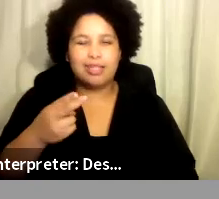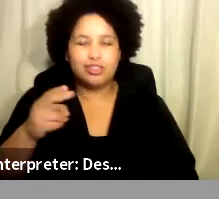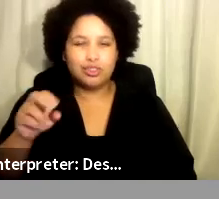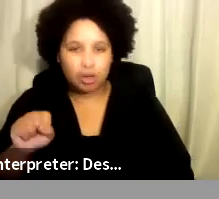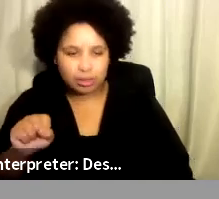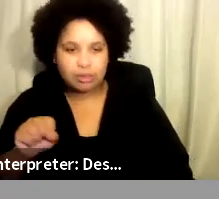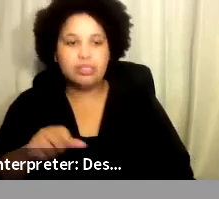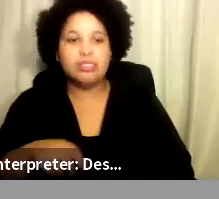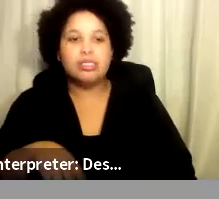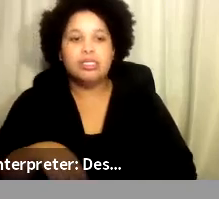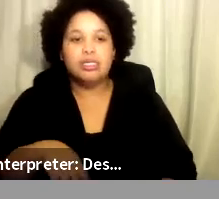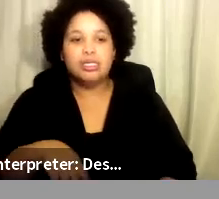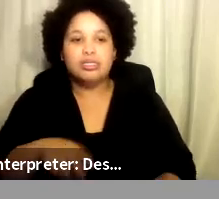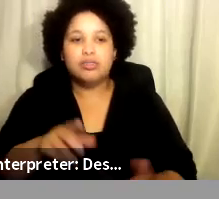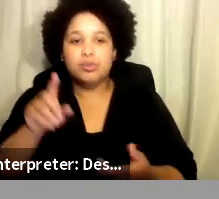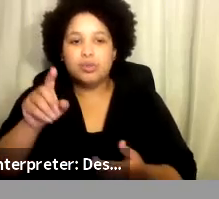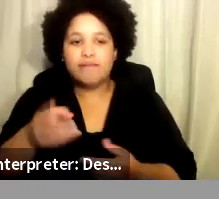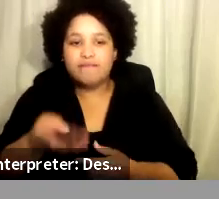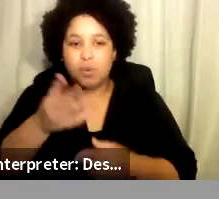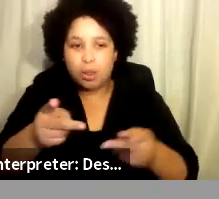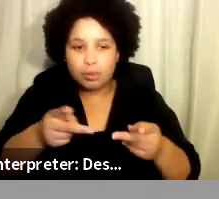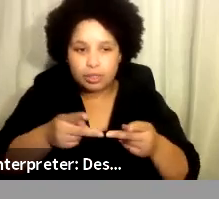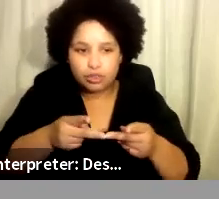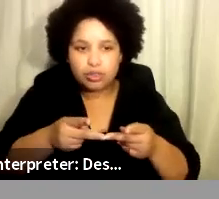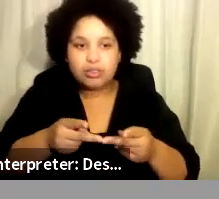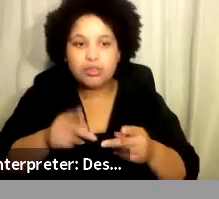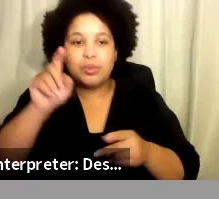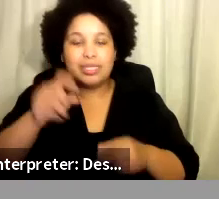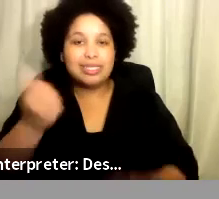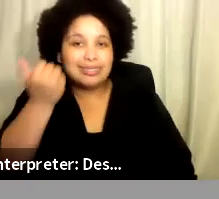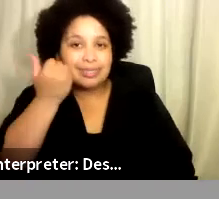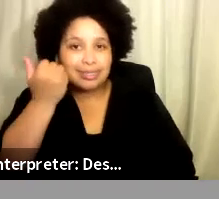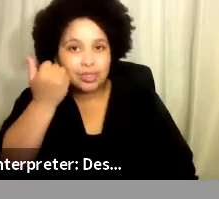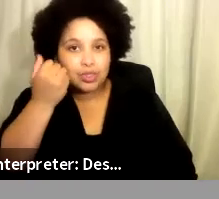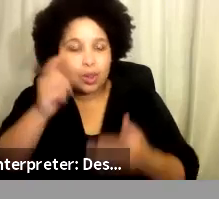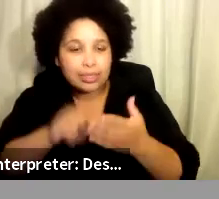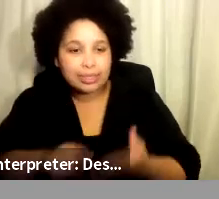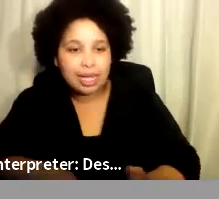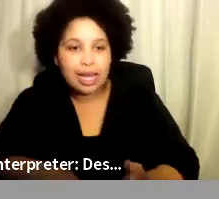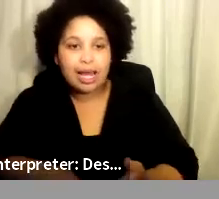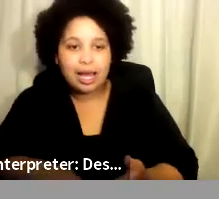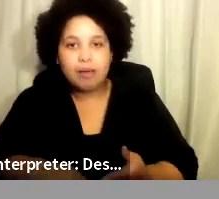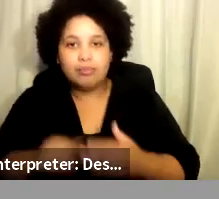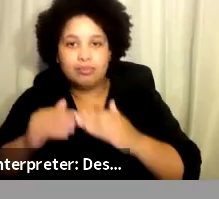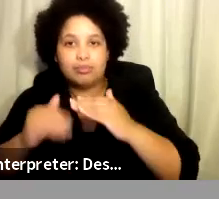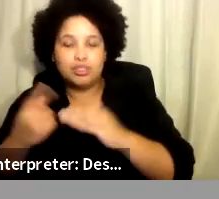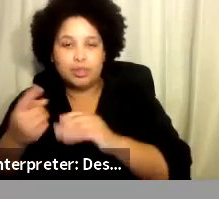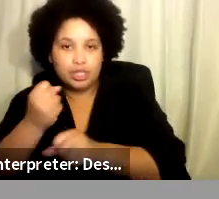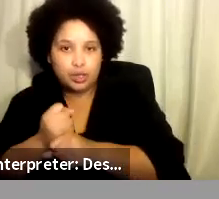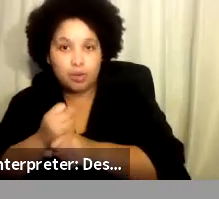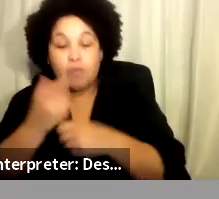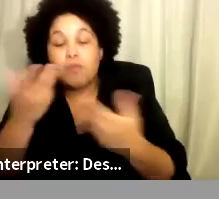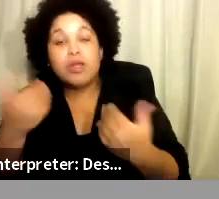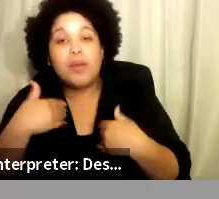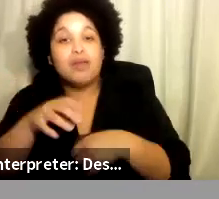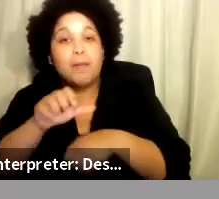second. We also need a dental exam, same as the physical exam within the last year, or an appointment card that shows that you are scheduled to go